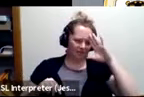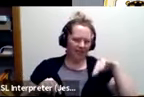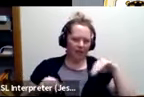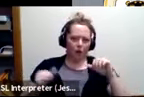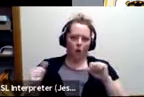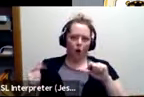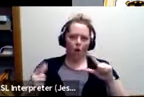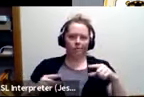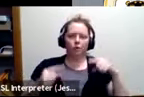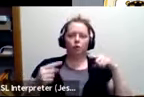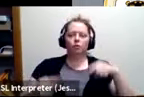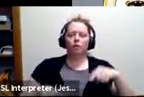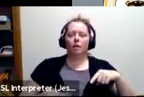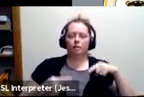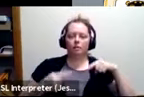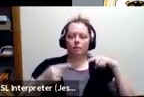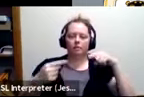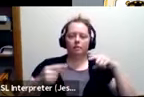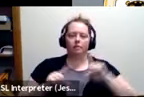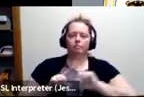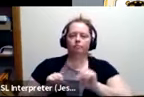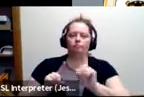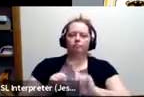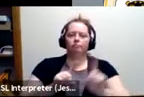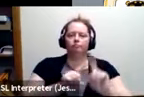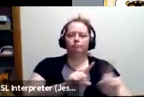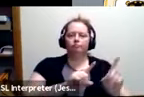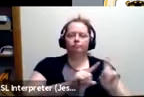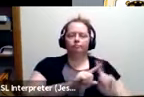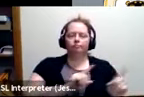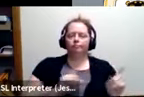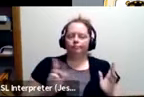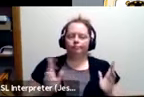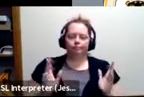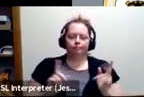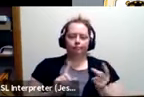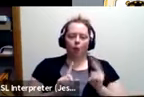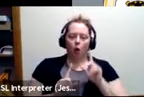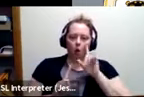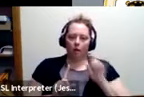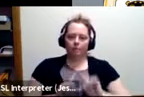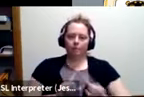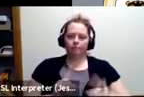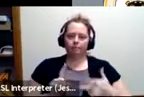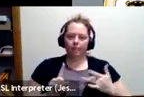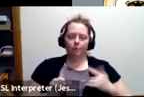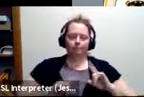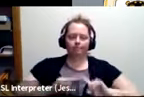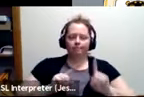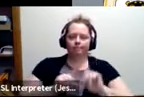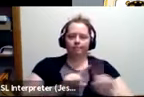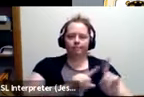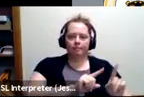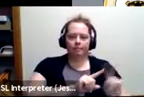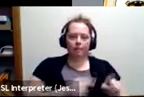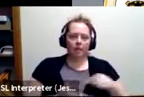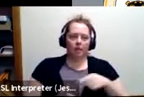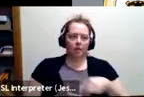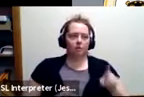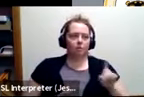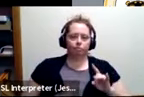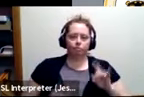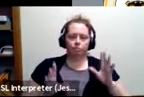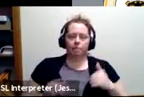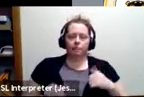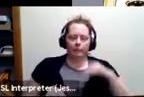in different ways and on different levels, and this has been an incredibly hard week for all of us, but it means so much that you all showed